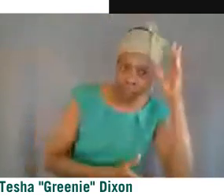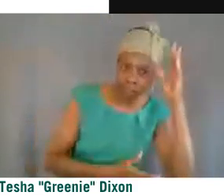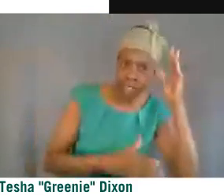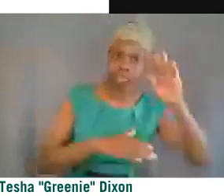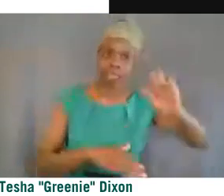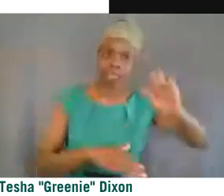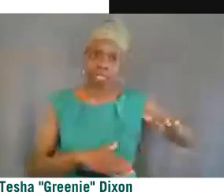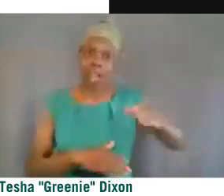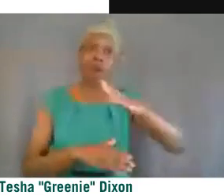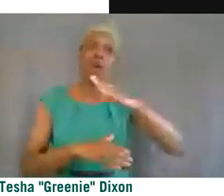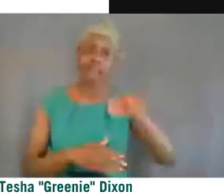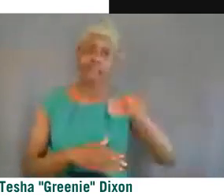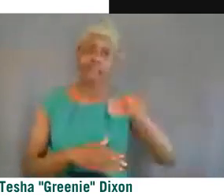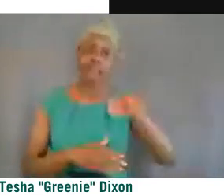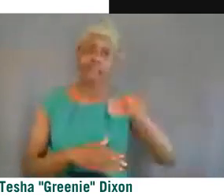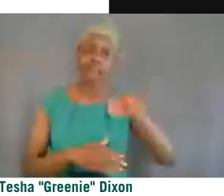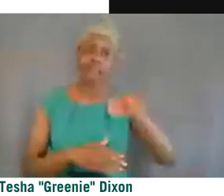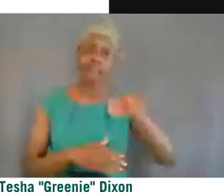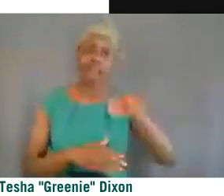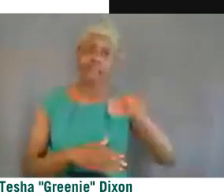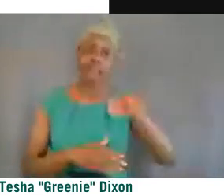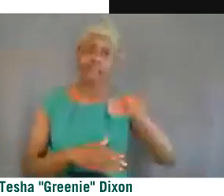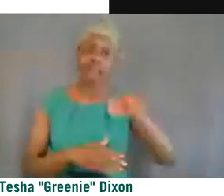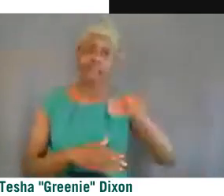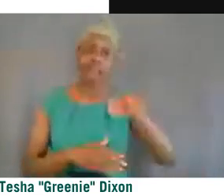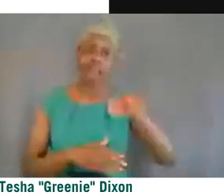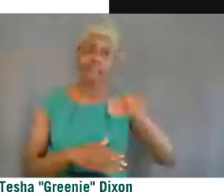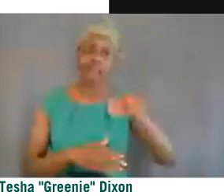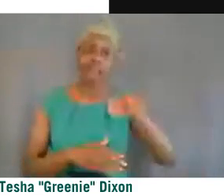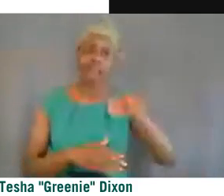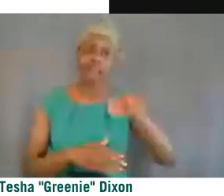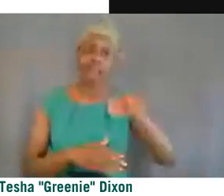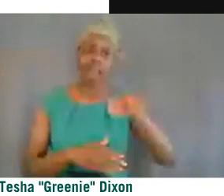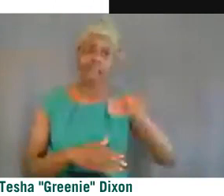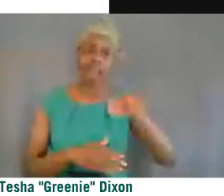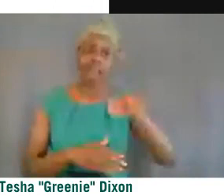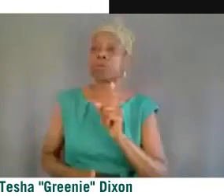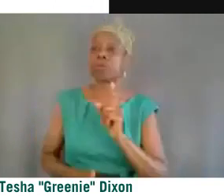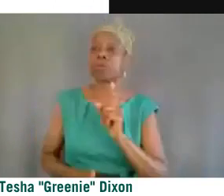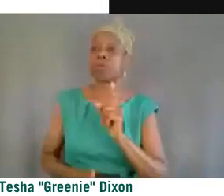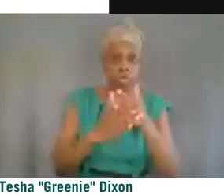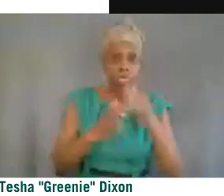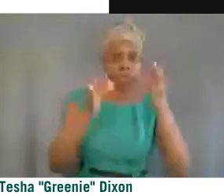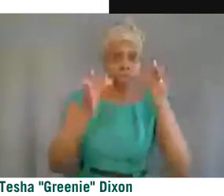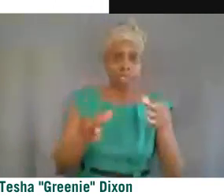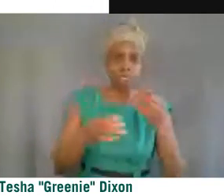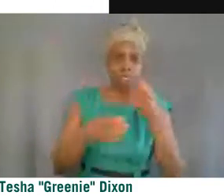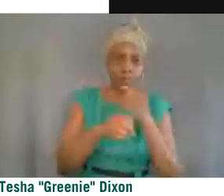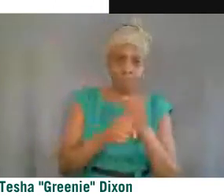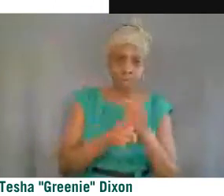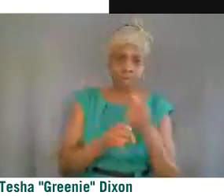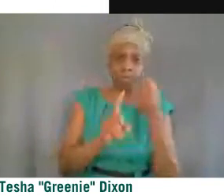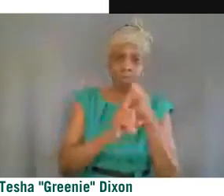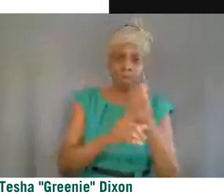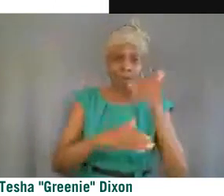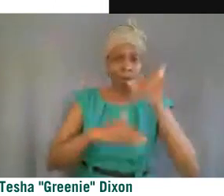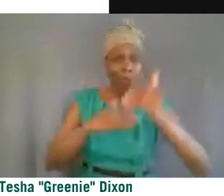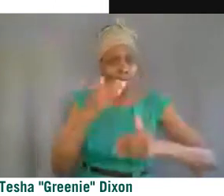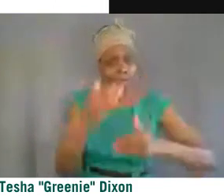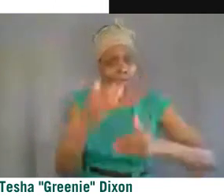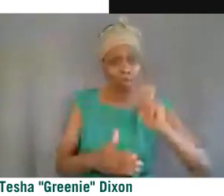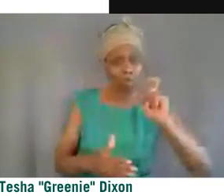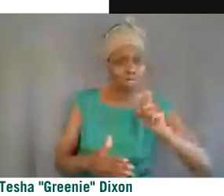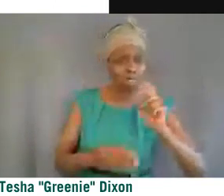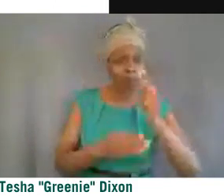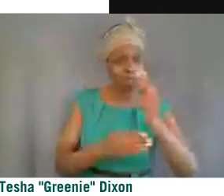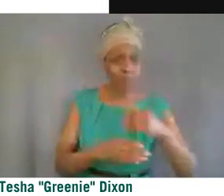the clinical team? Yeah, sure. So shared decision-making is a process that we should have been using